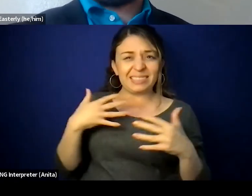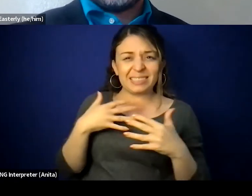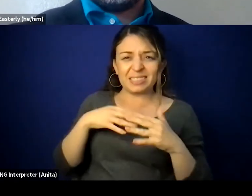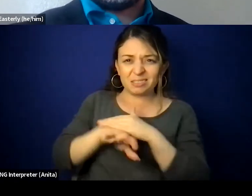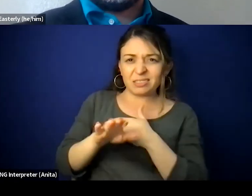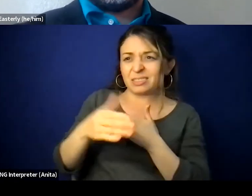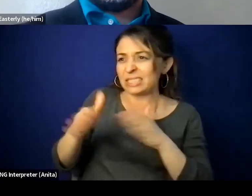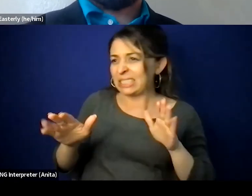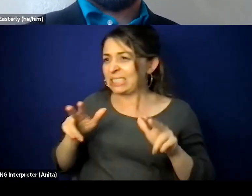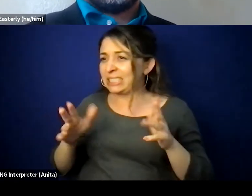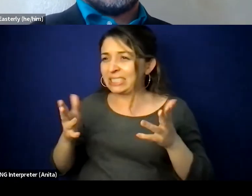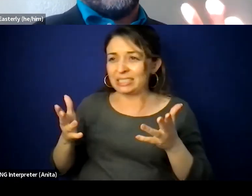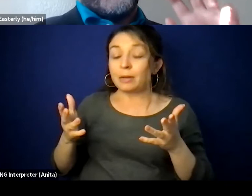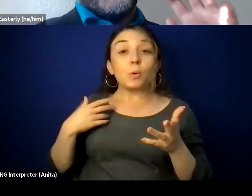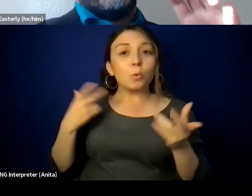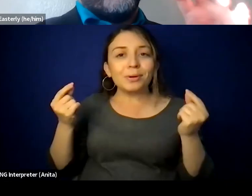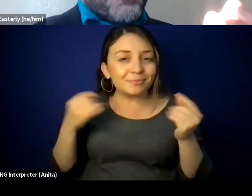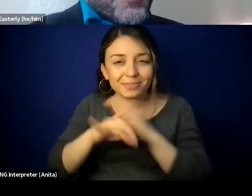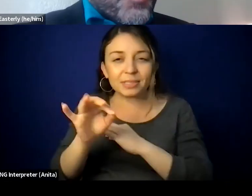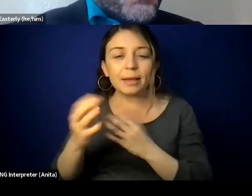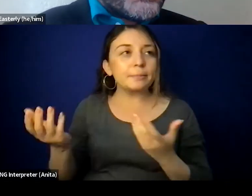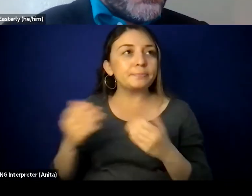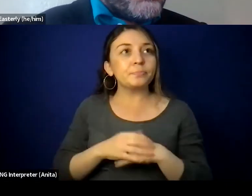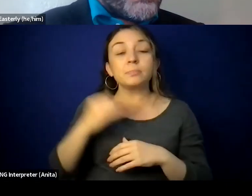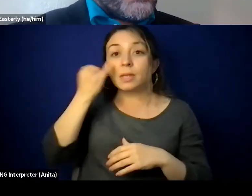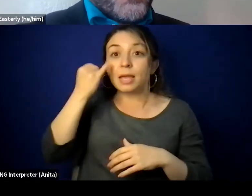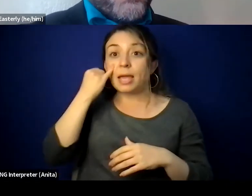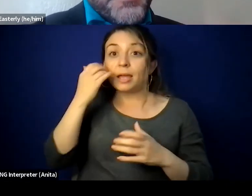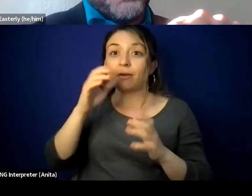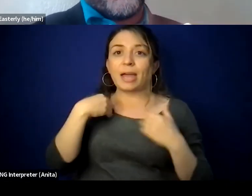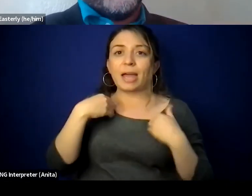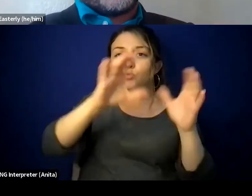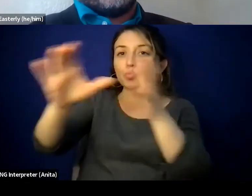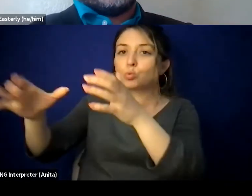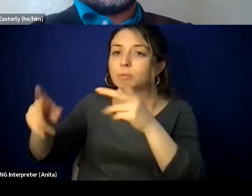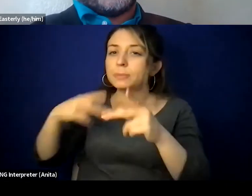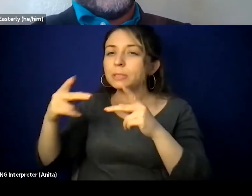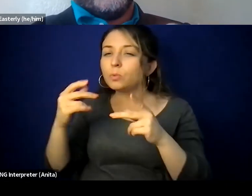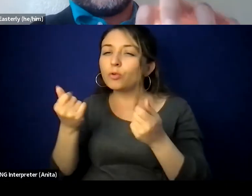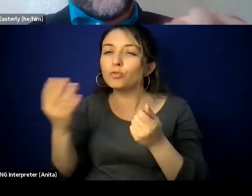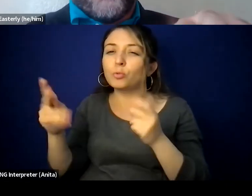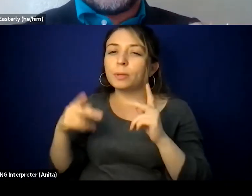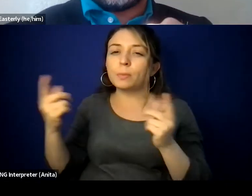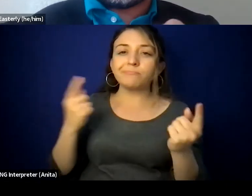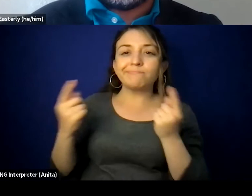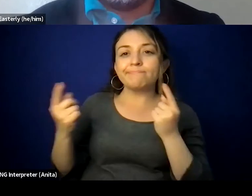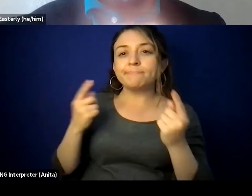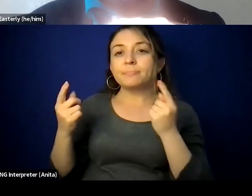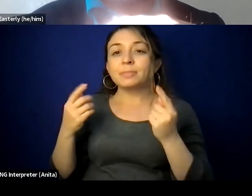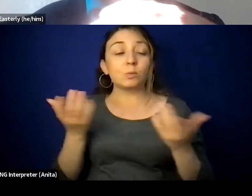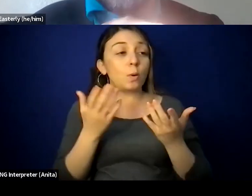what I can do is, if groups of people or a few people come to me and say, here's our